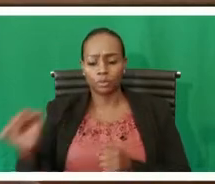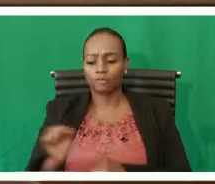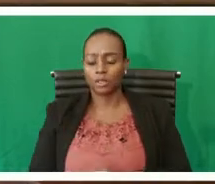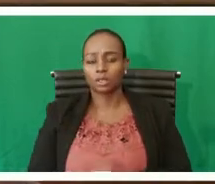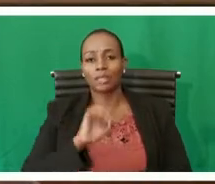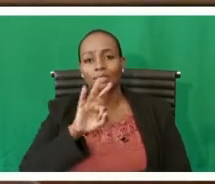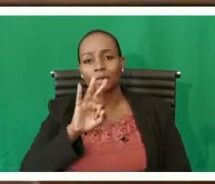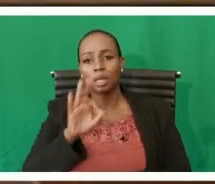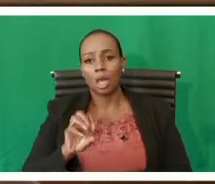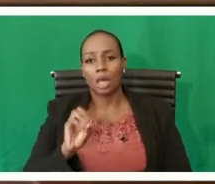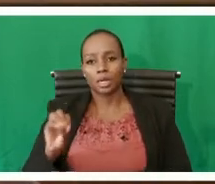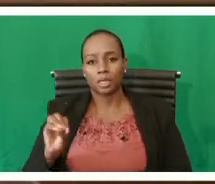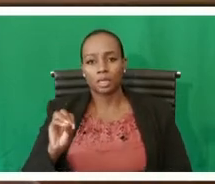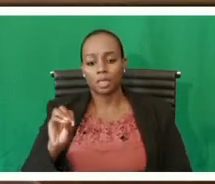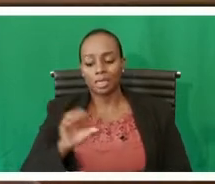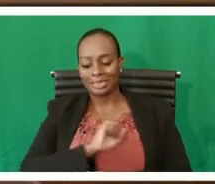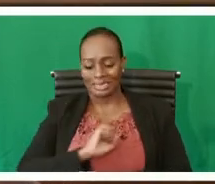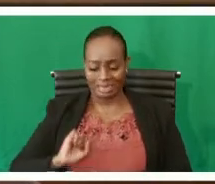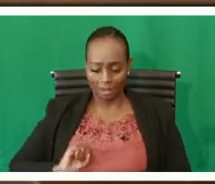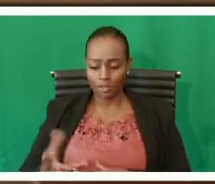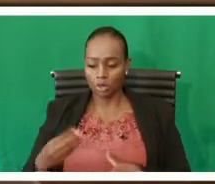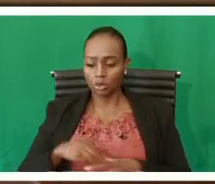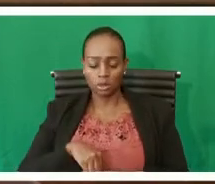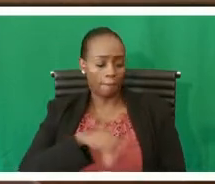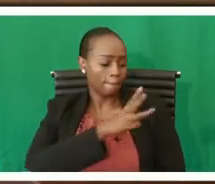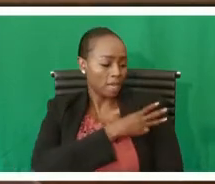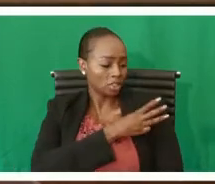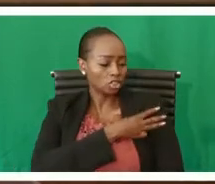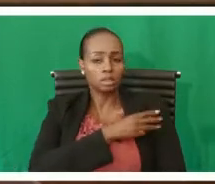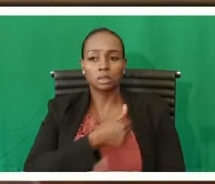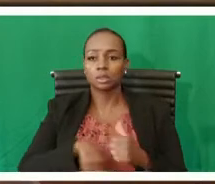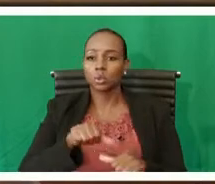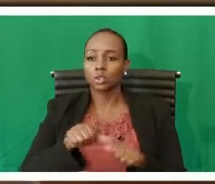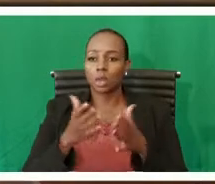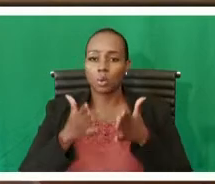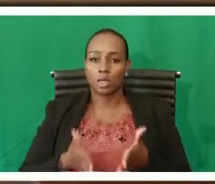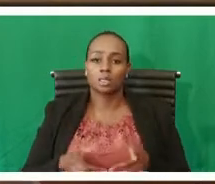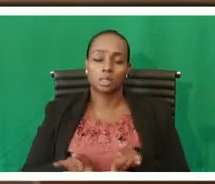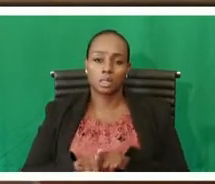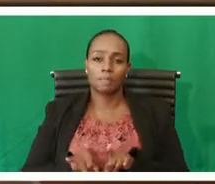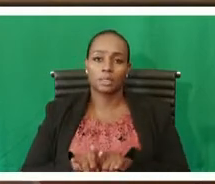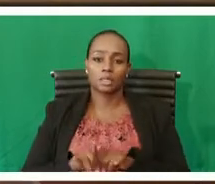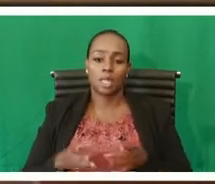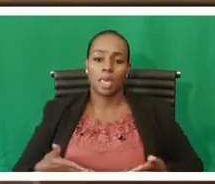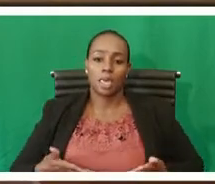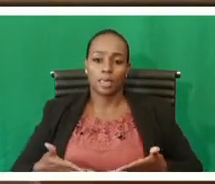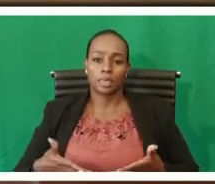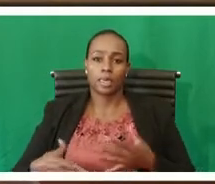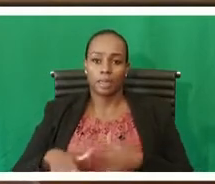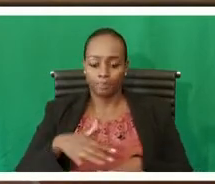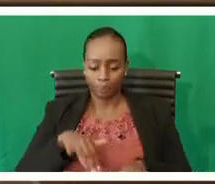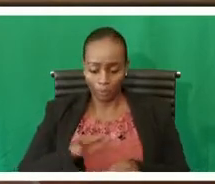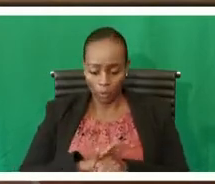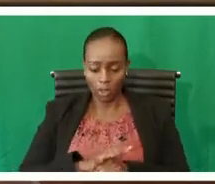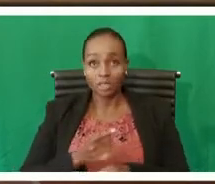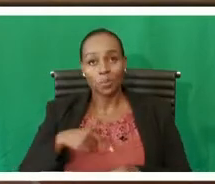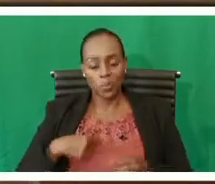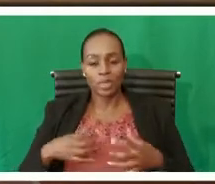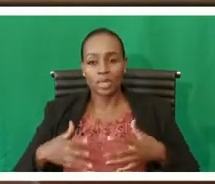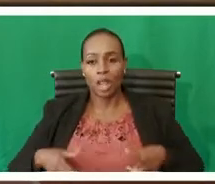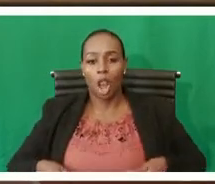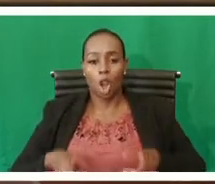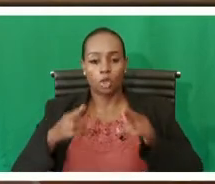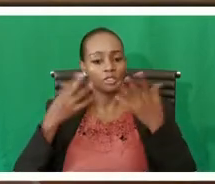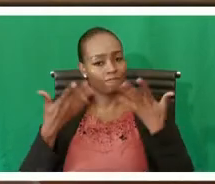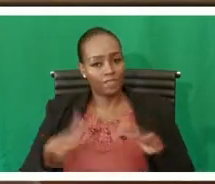which includes managers, social workers, and care workers. And re tlo ibula ka April, ke se ke